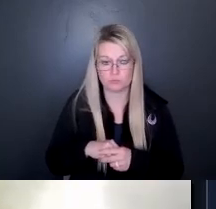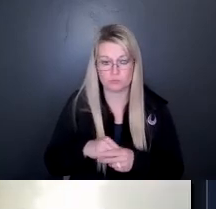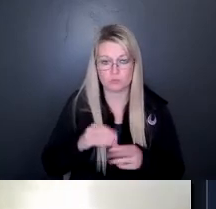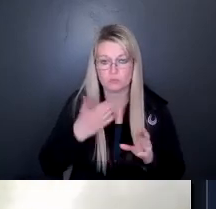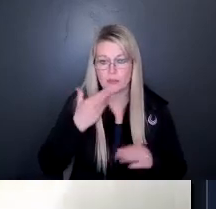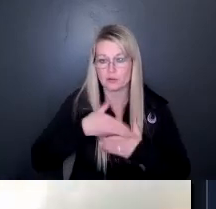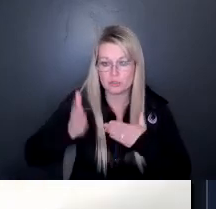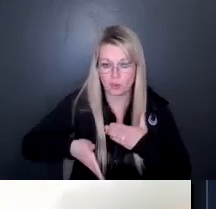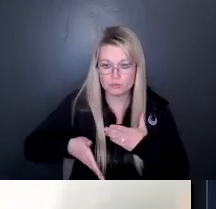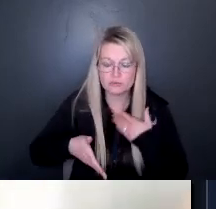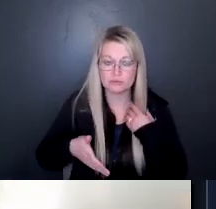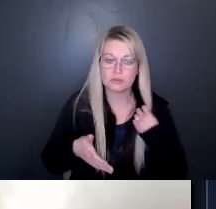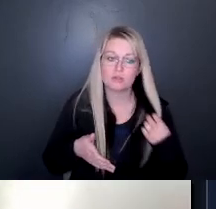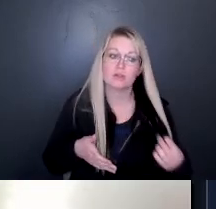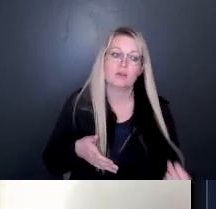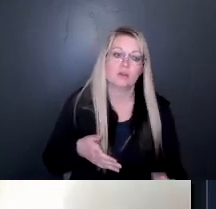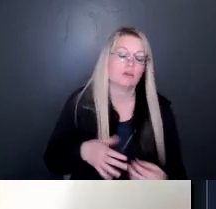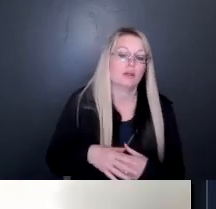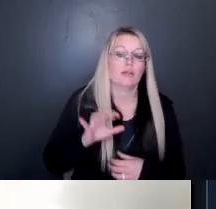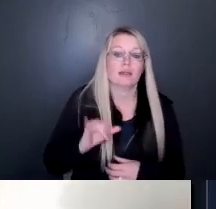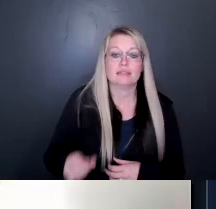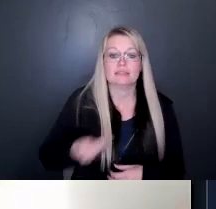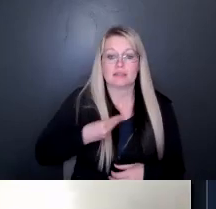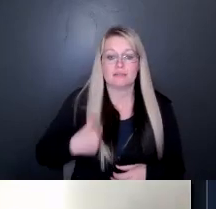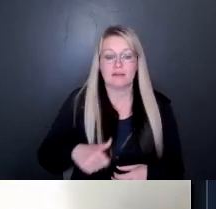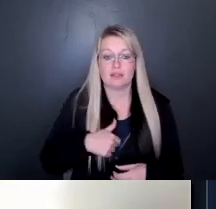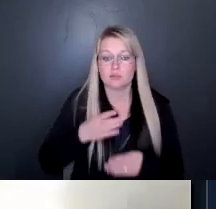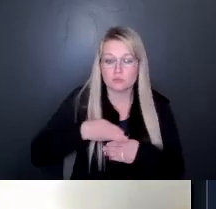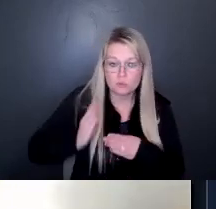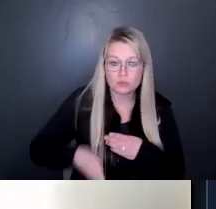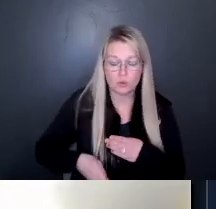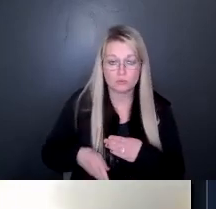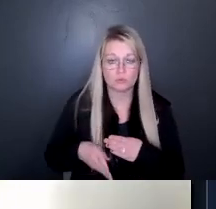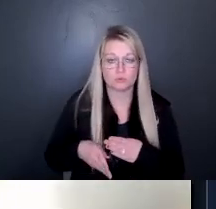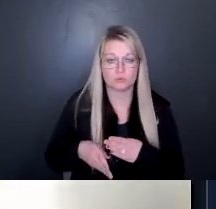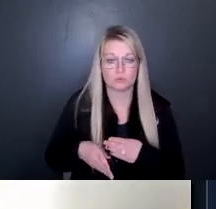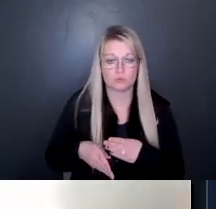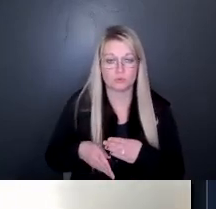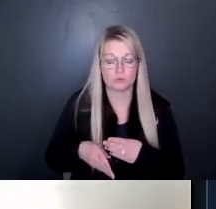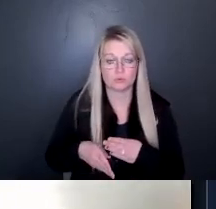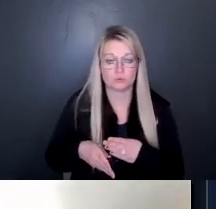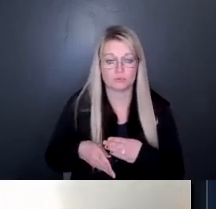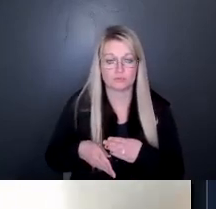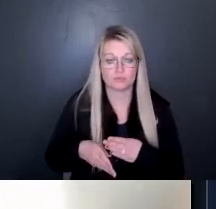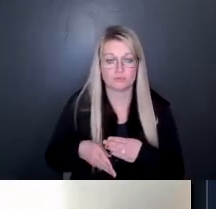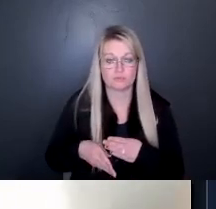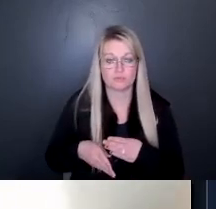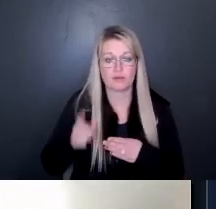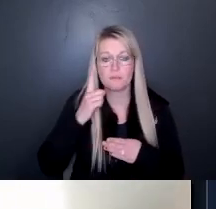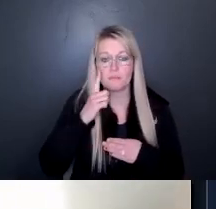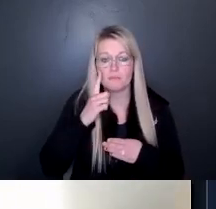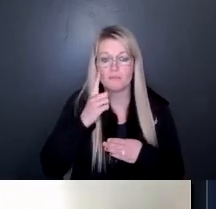It has given us good results in terms of